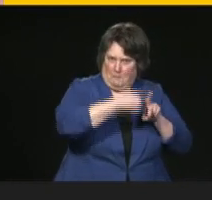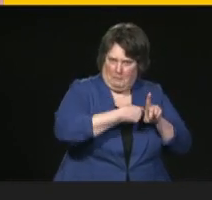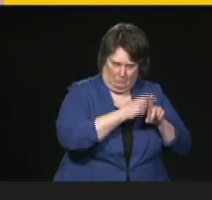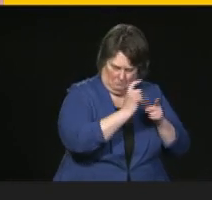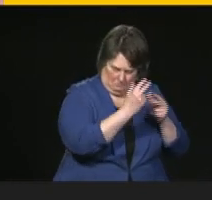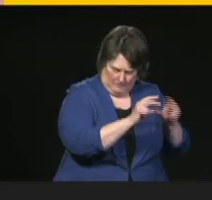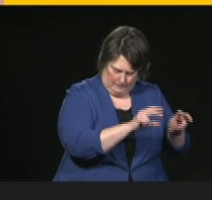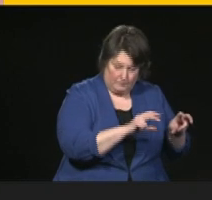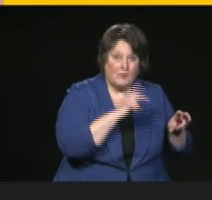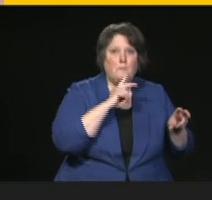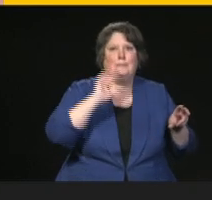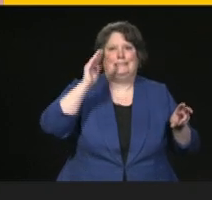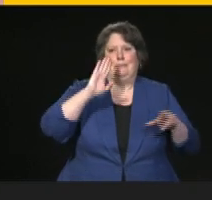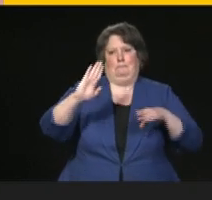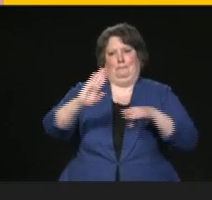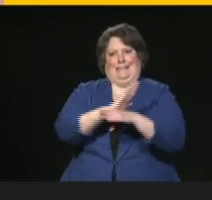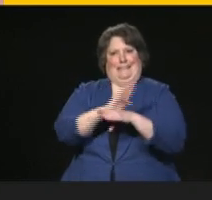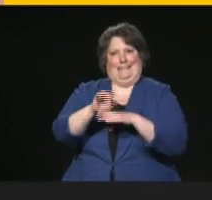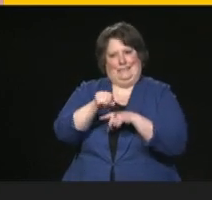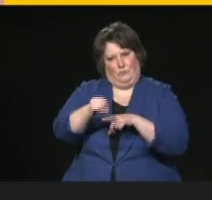to be protected so that we could